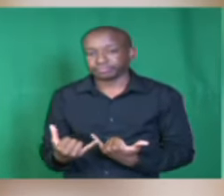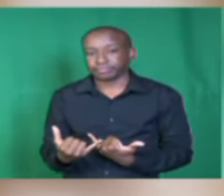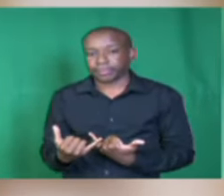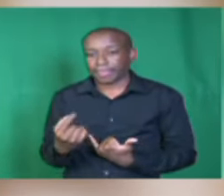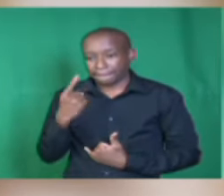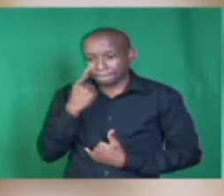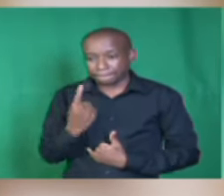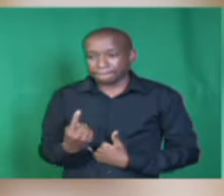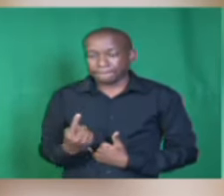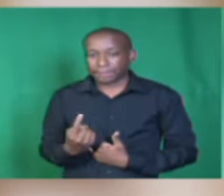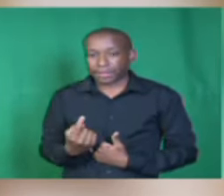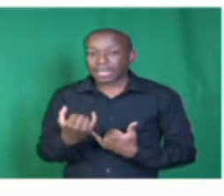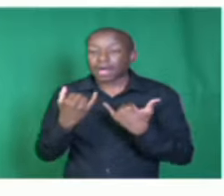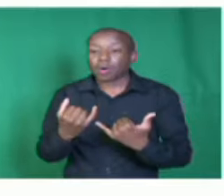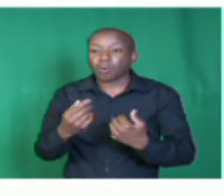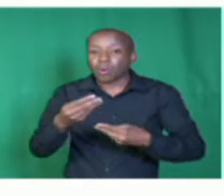These were economic,